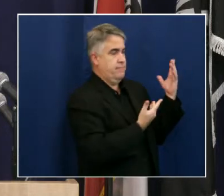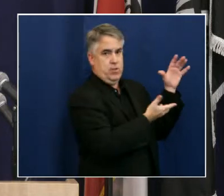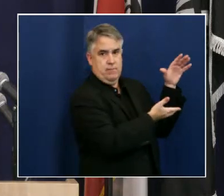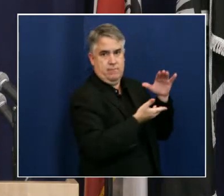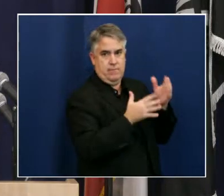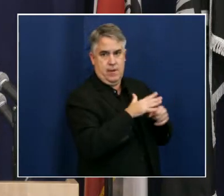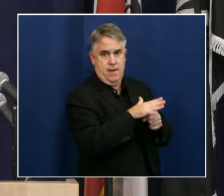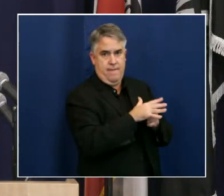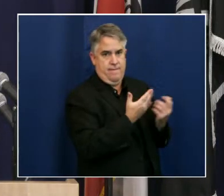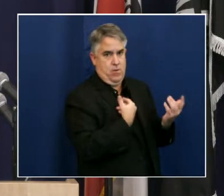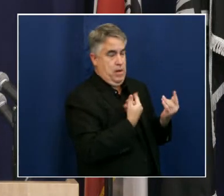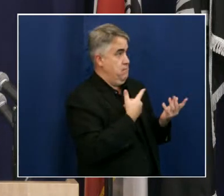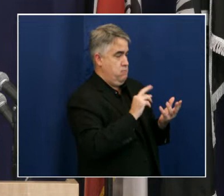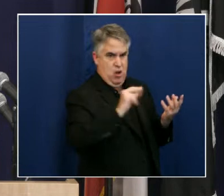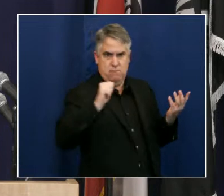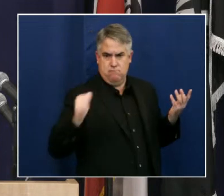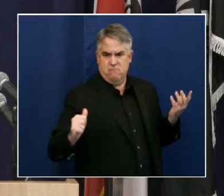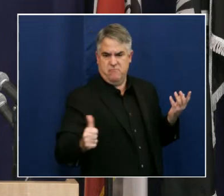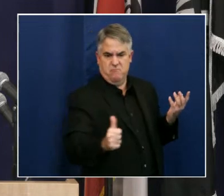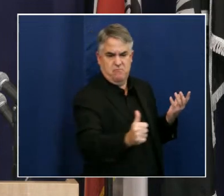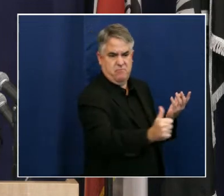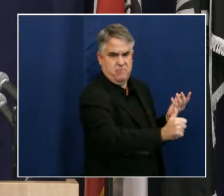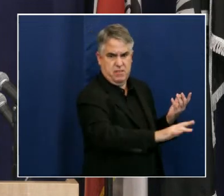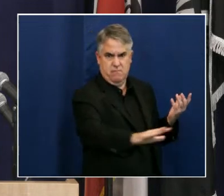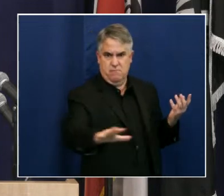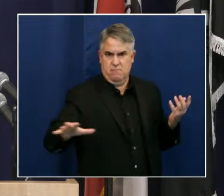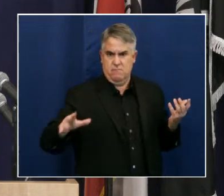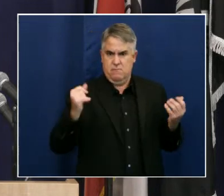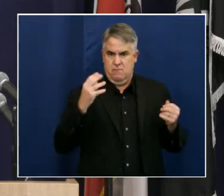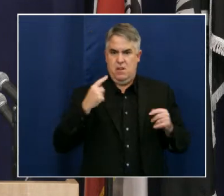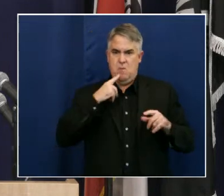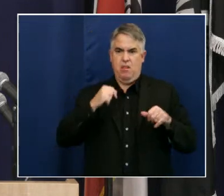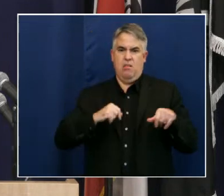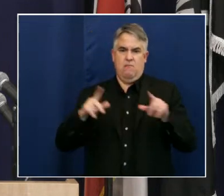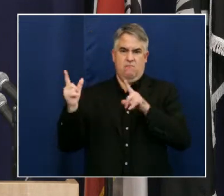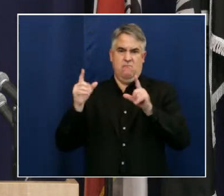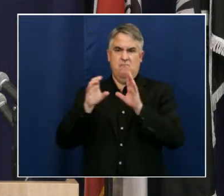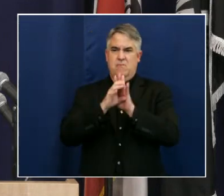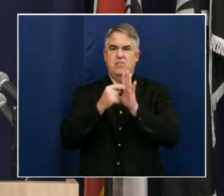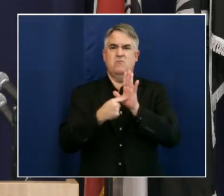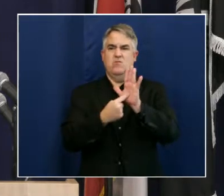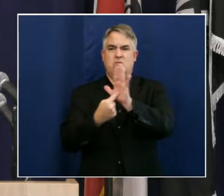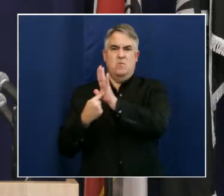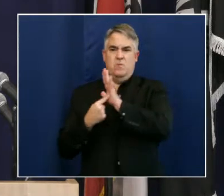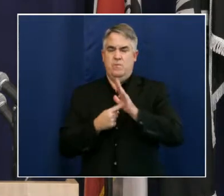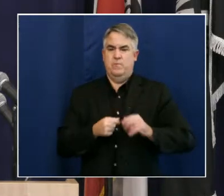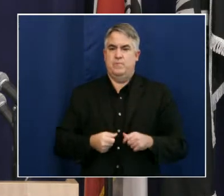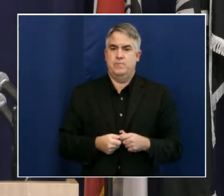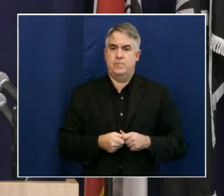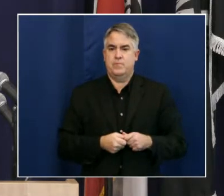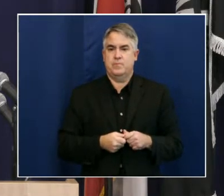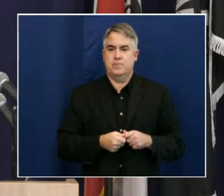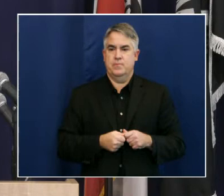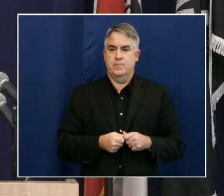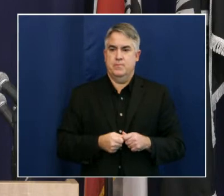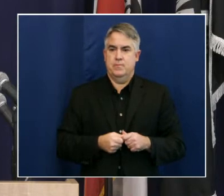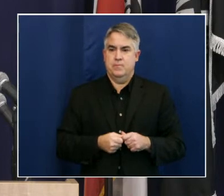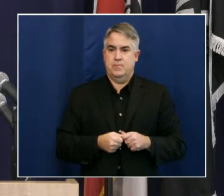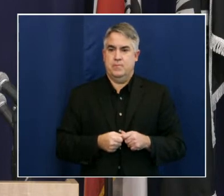slides that will show graphically some of the things that we just discussed, and we will walk through these. The first one here